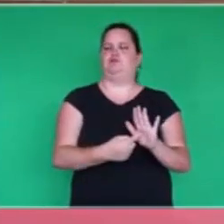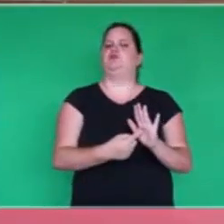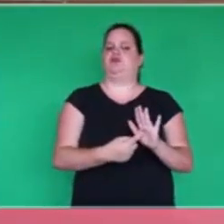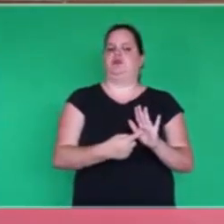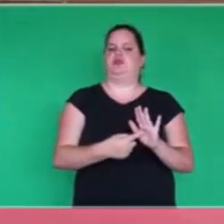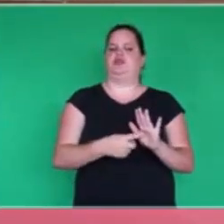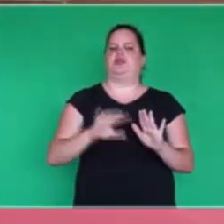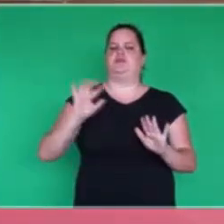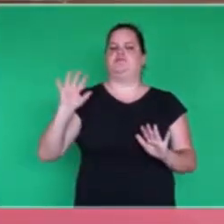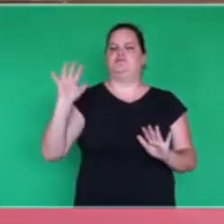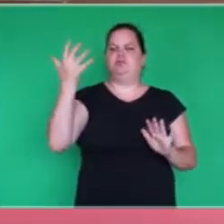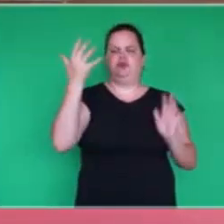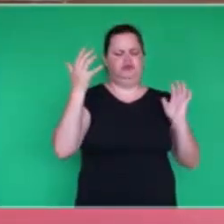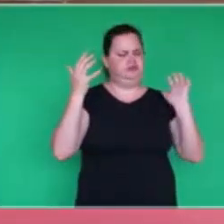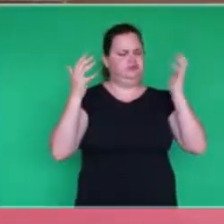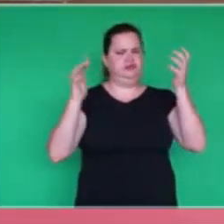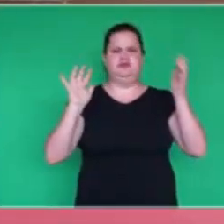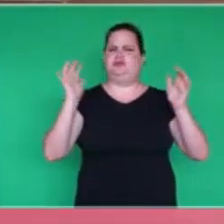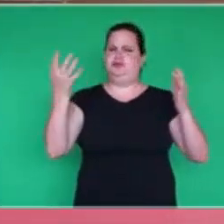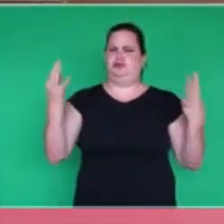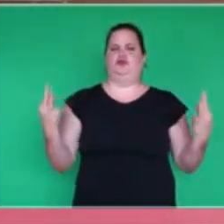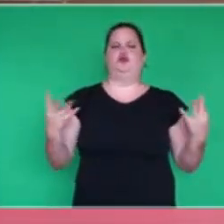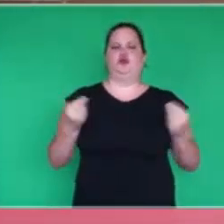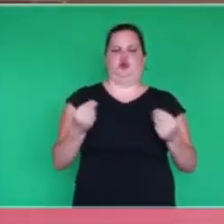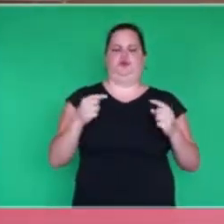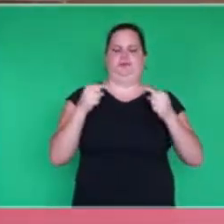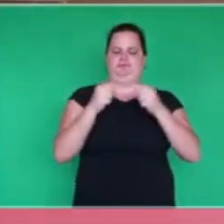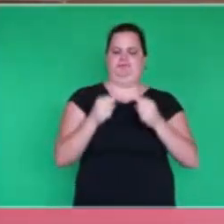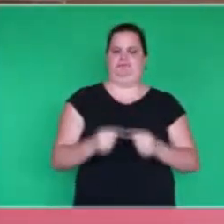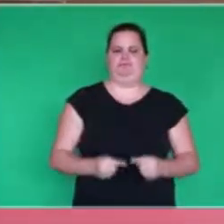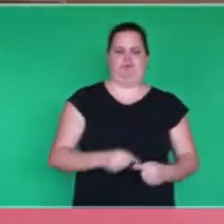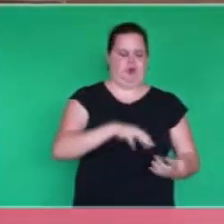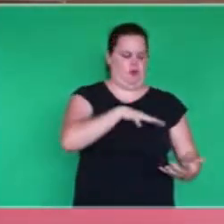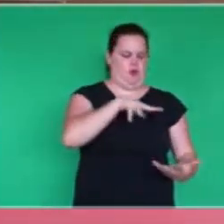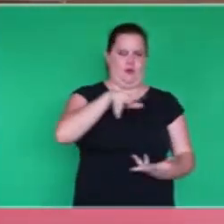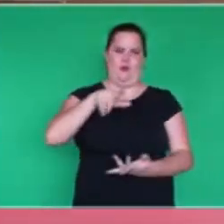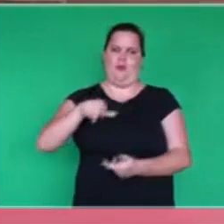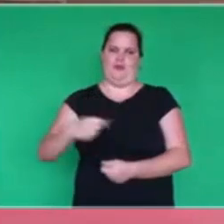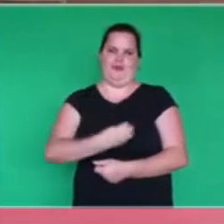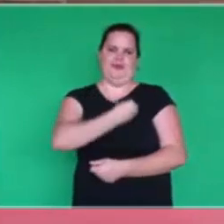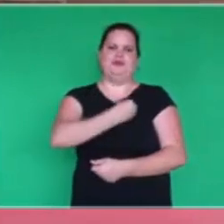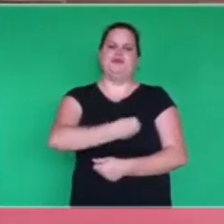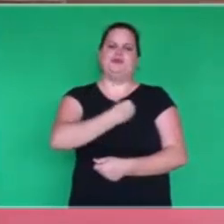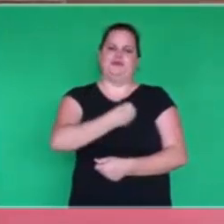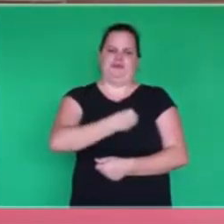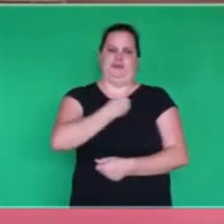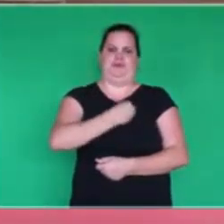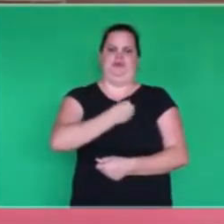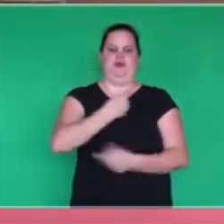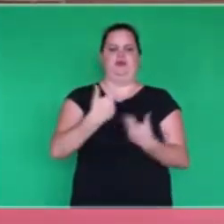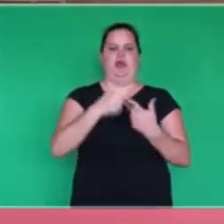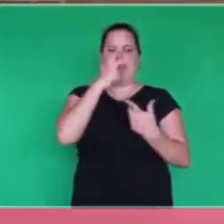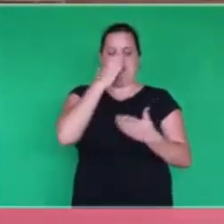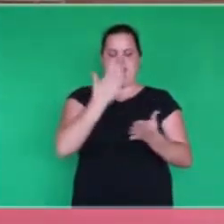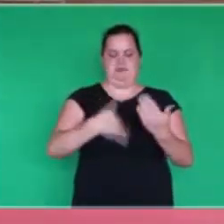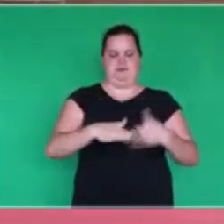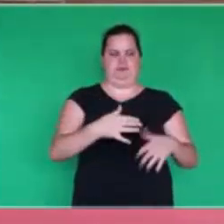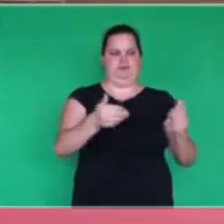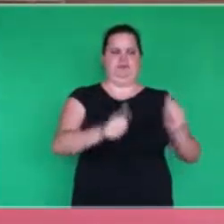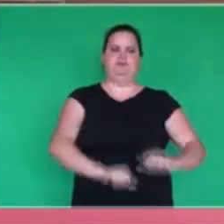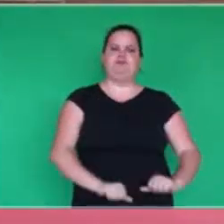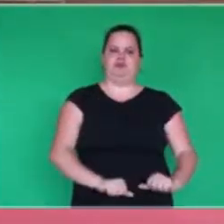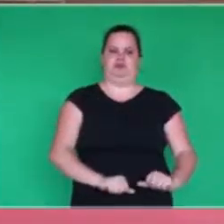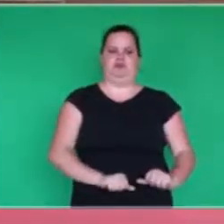the geophysical world, earthquakes, natural disasters. The world lives a